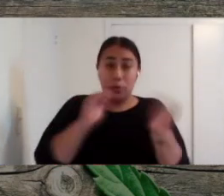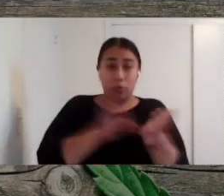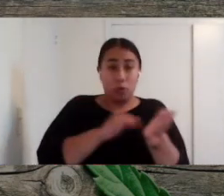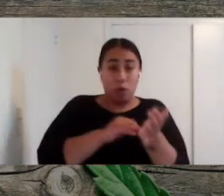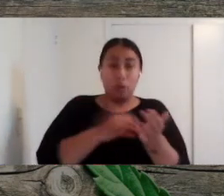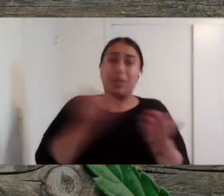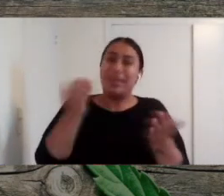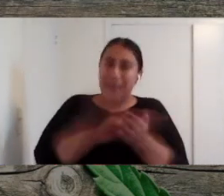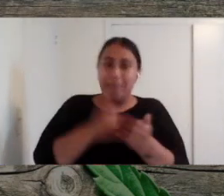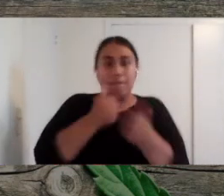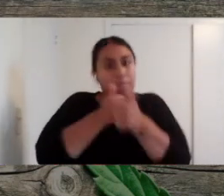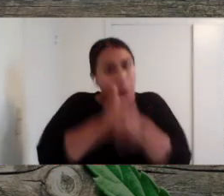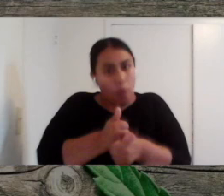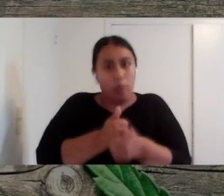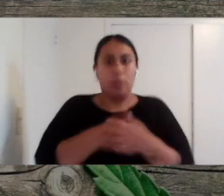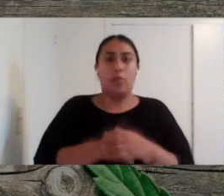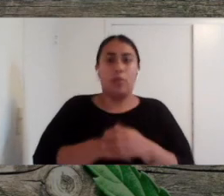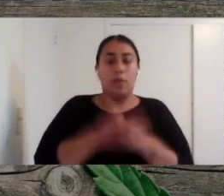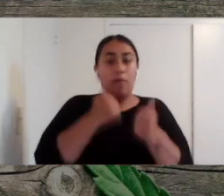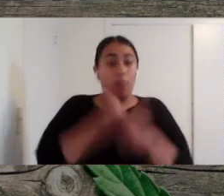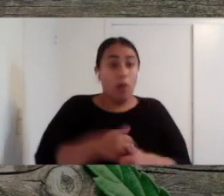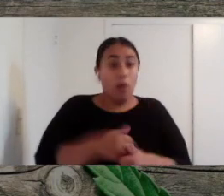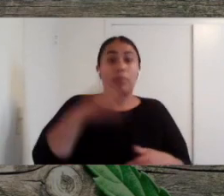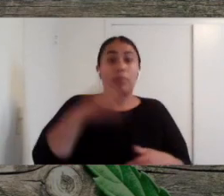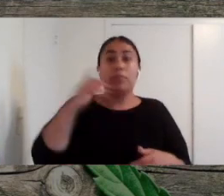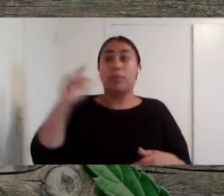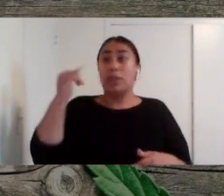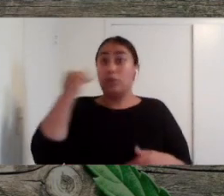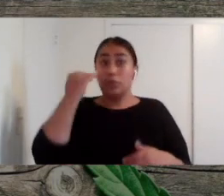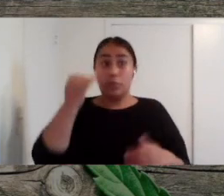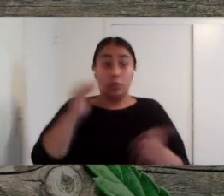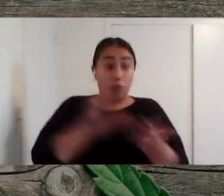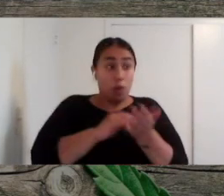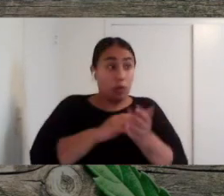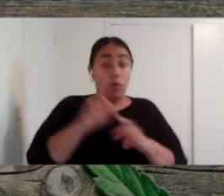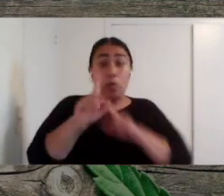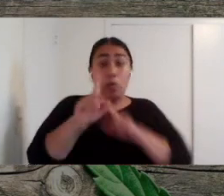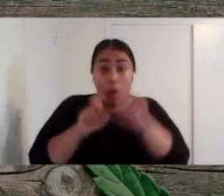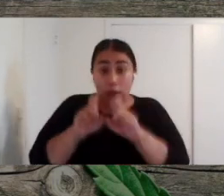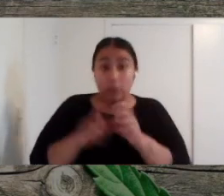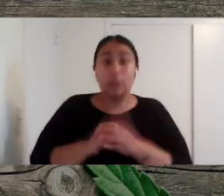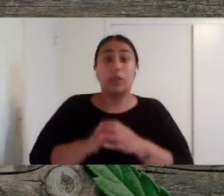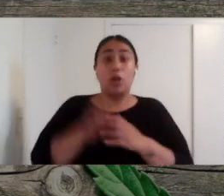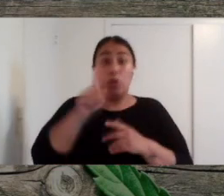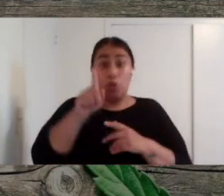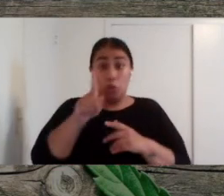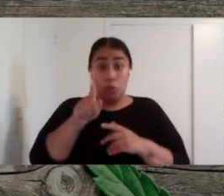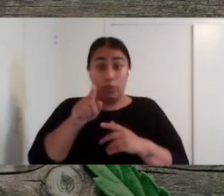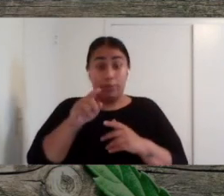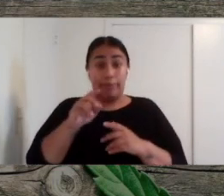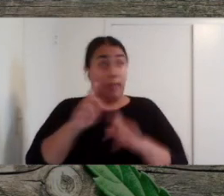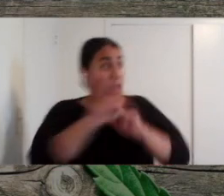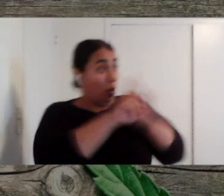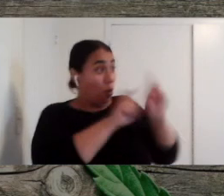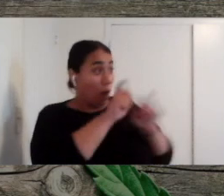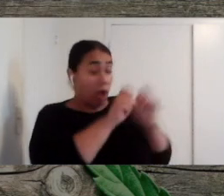say, patient Mrs. Smith is doing a lot better in the last 6 months since she has initiated medical cannabis. Can you enlighten me